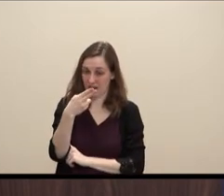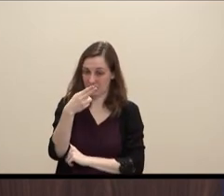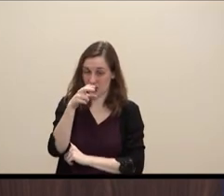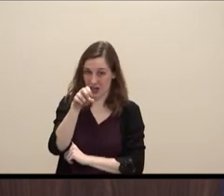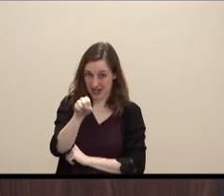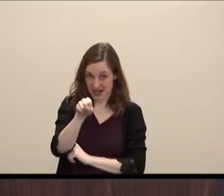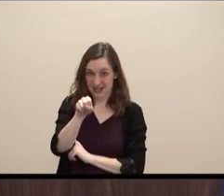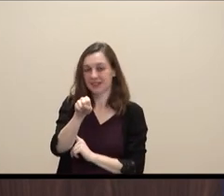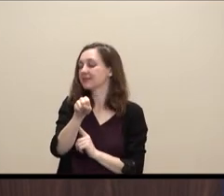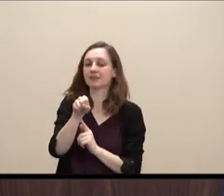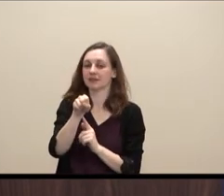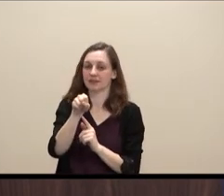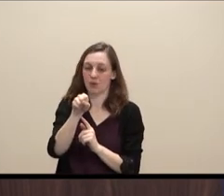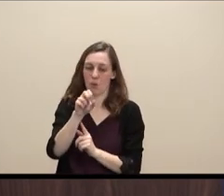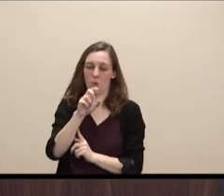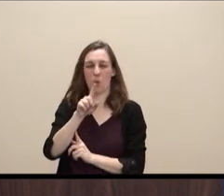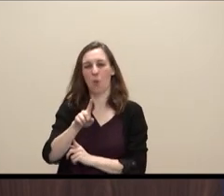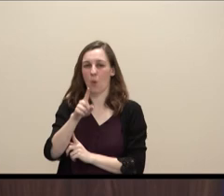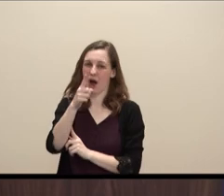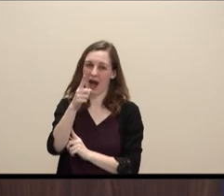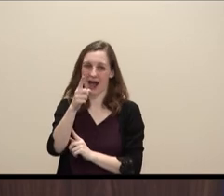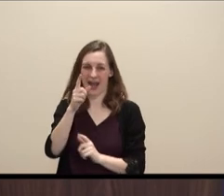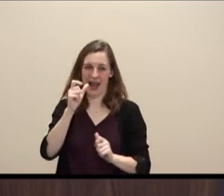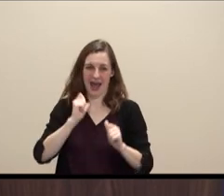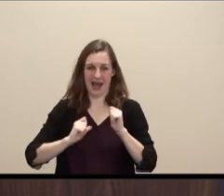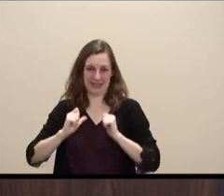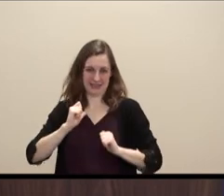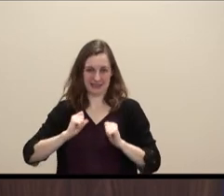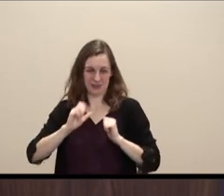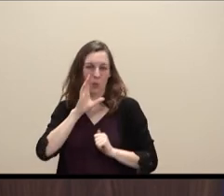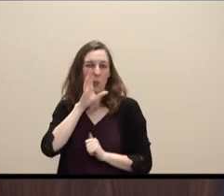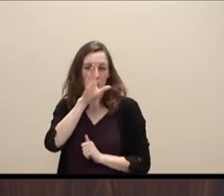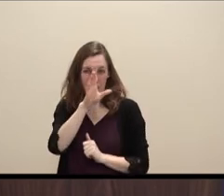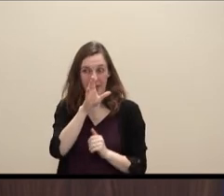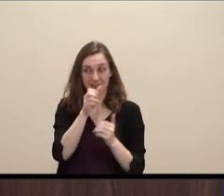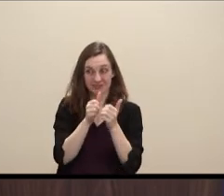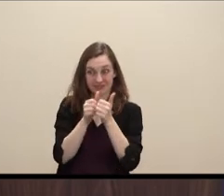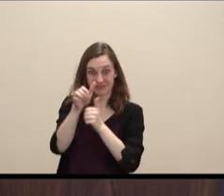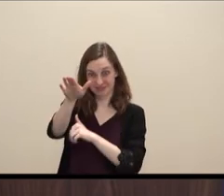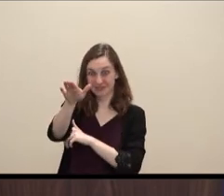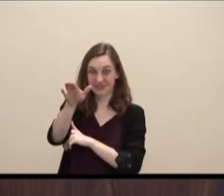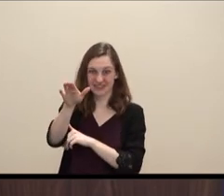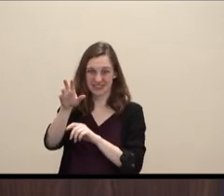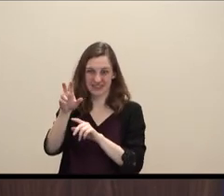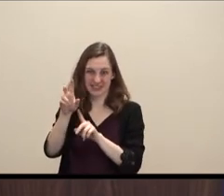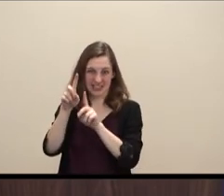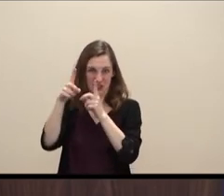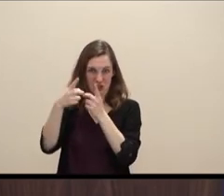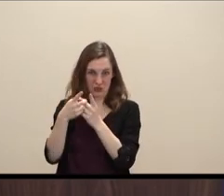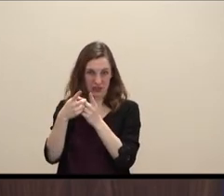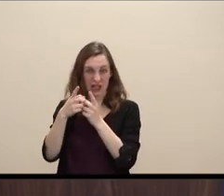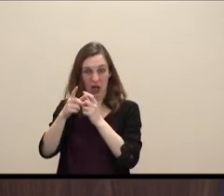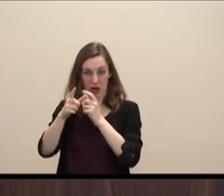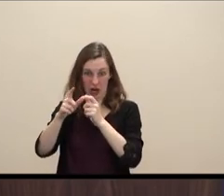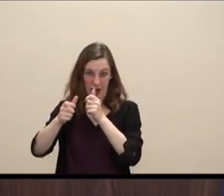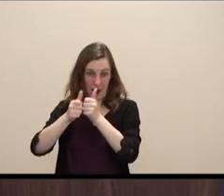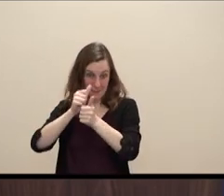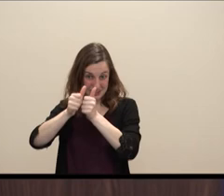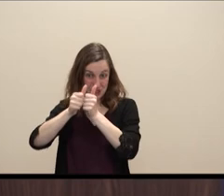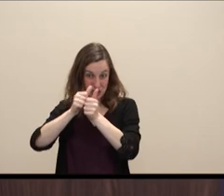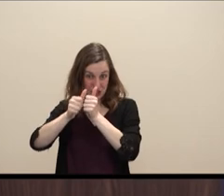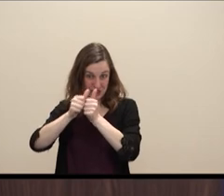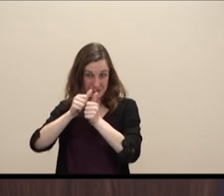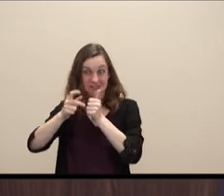play heads to the bi-district competition. We're incredibly proud of the success that they had at the district competition and excited to see